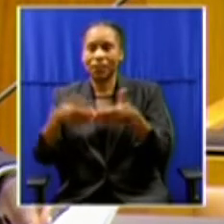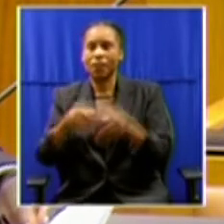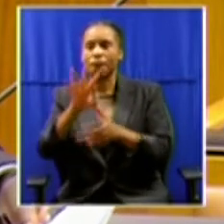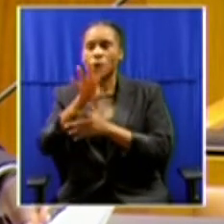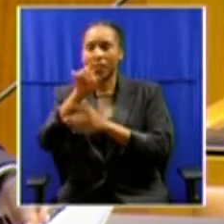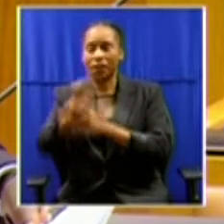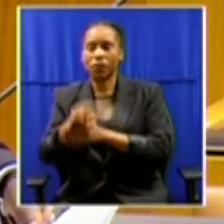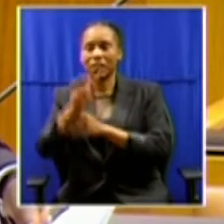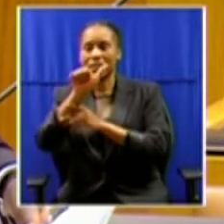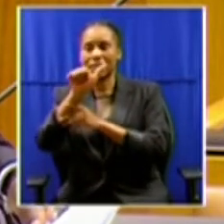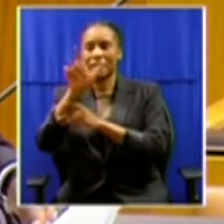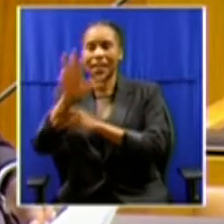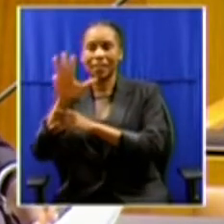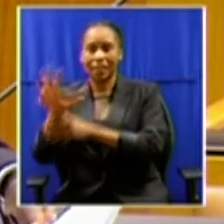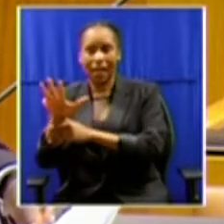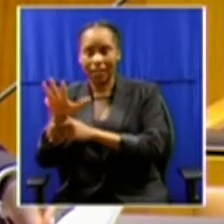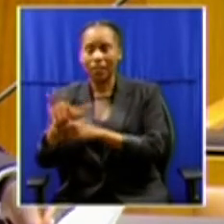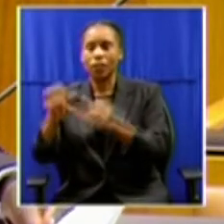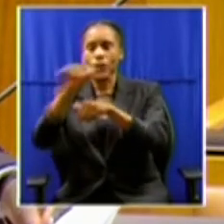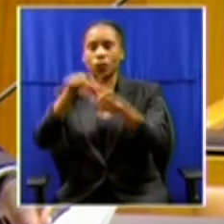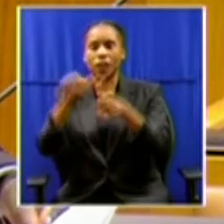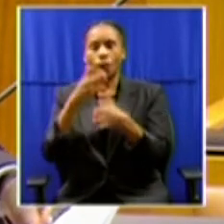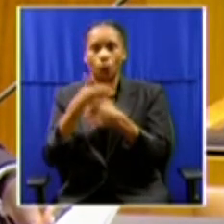14,699, social work services,